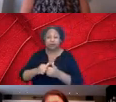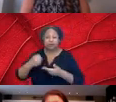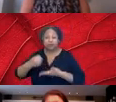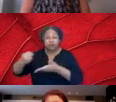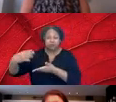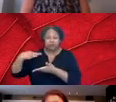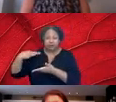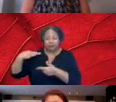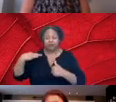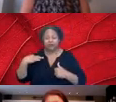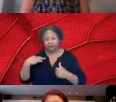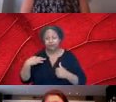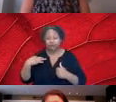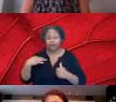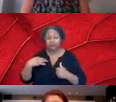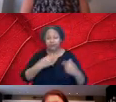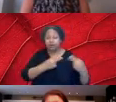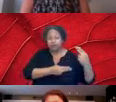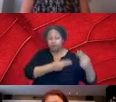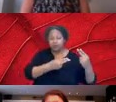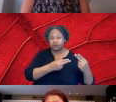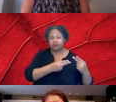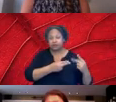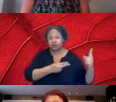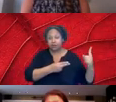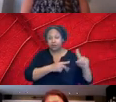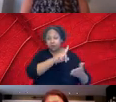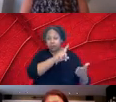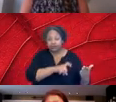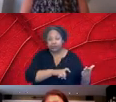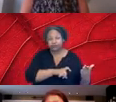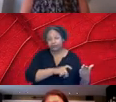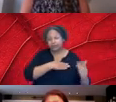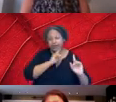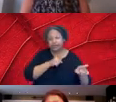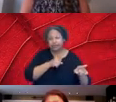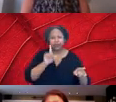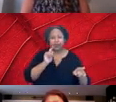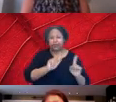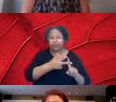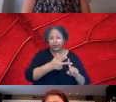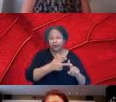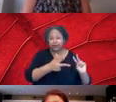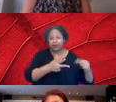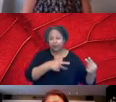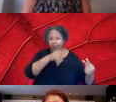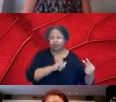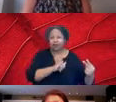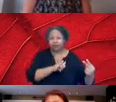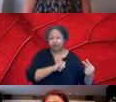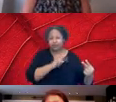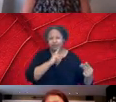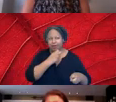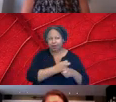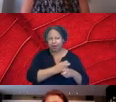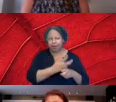I had to like answer the nomination questions from a third party perspective. And that was hard because I'm self-nominating. So I'm